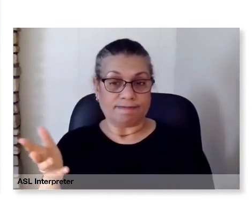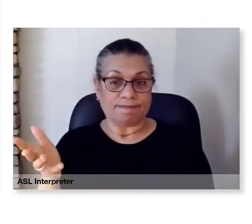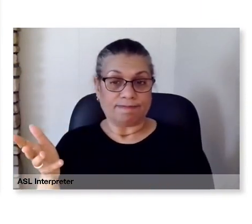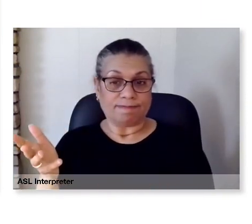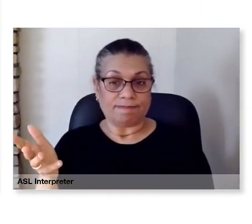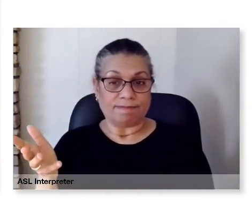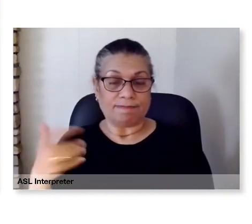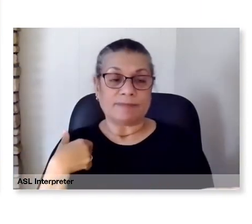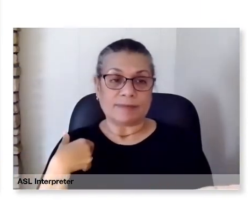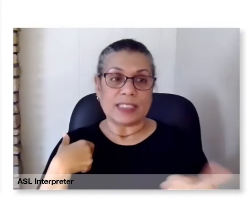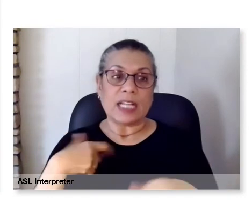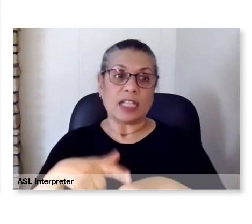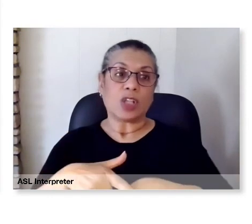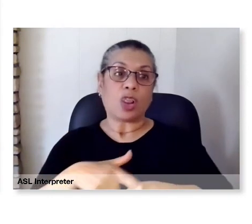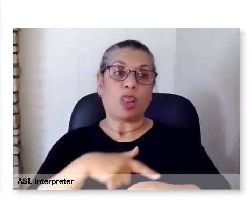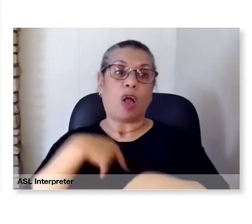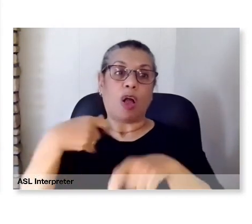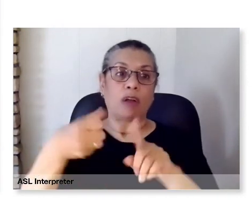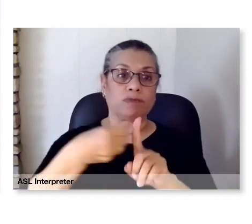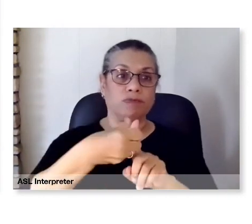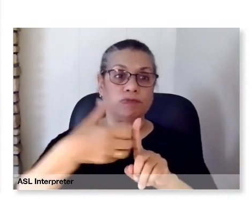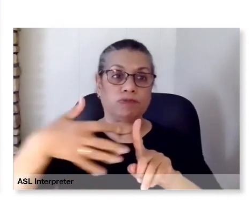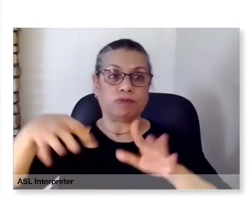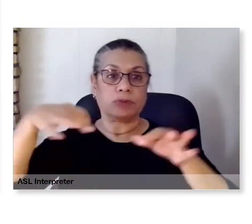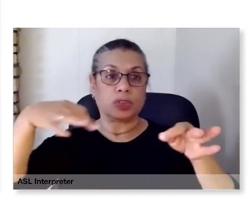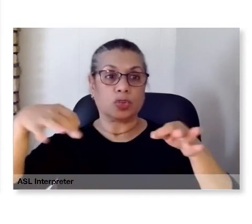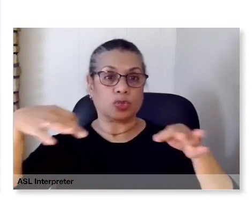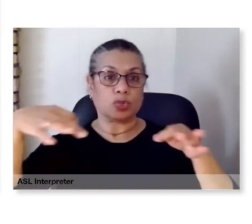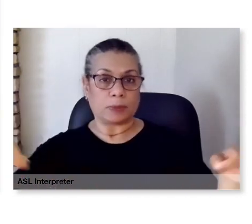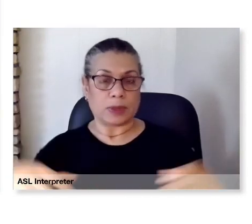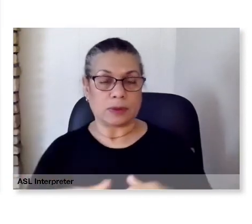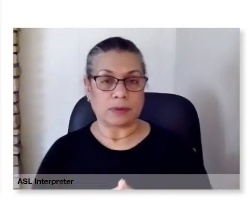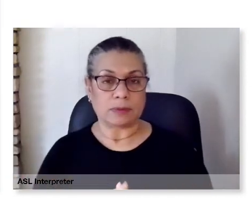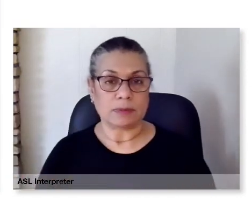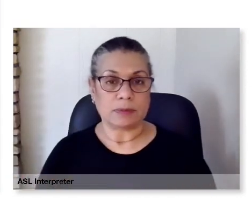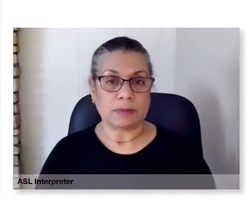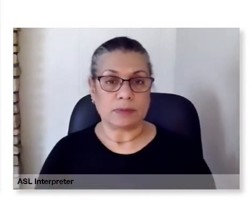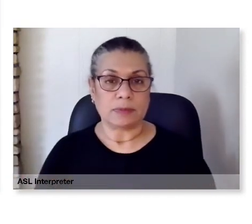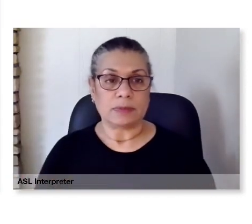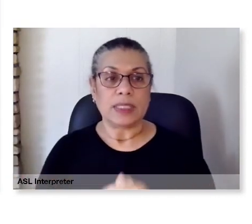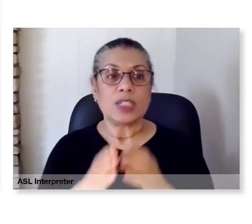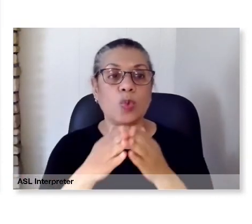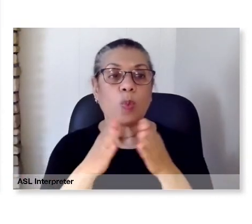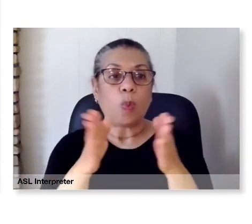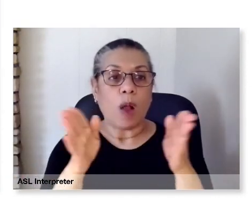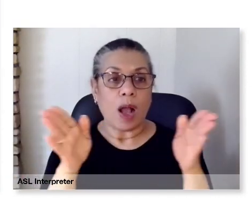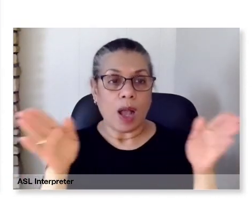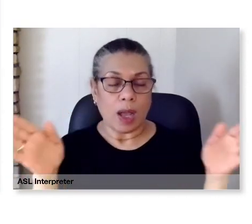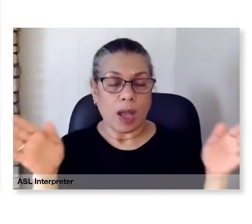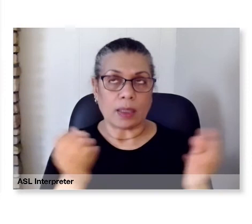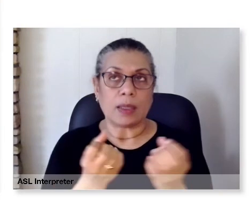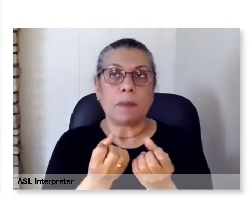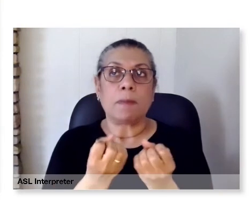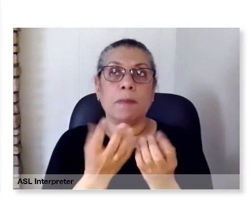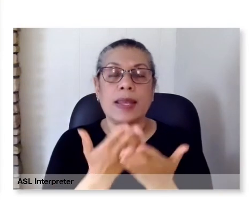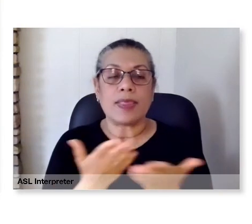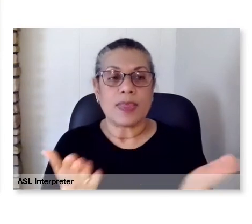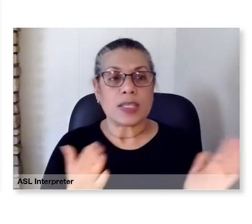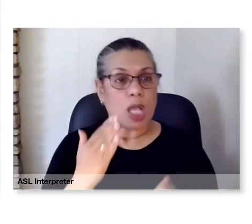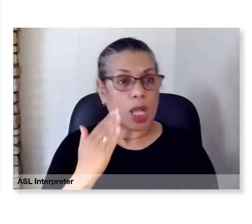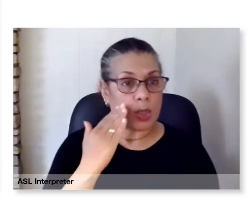long description, right? In the language of features, it's extremely wide. There are many, many different things that I know about an